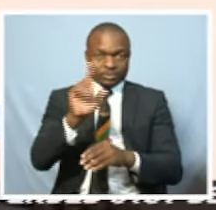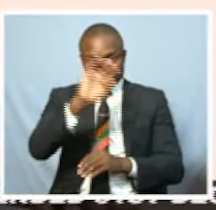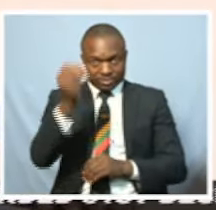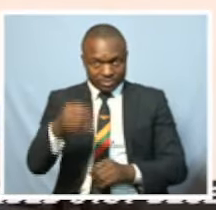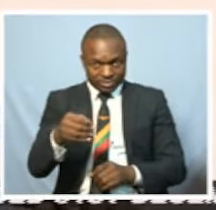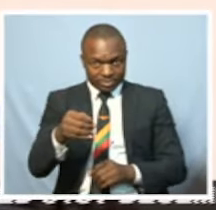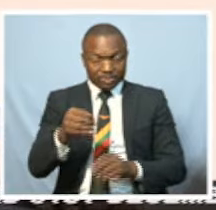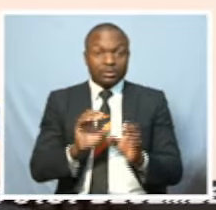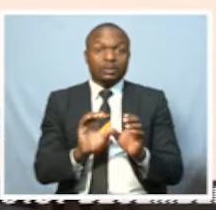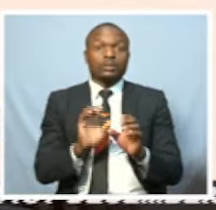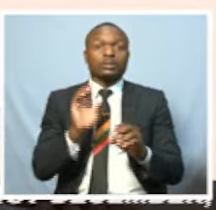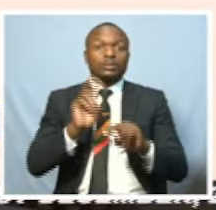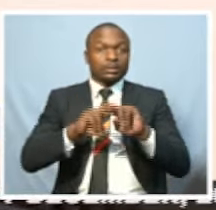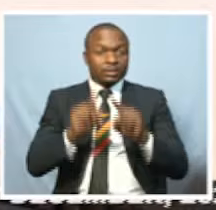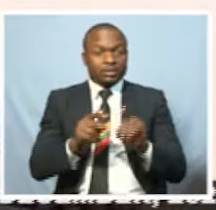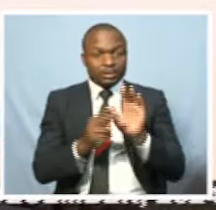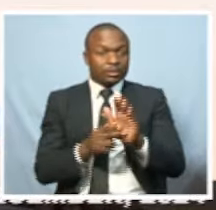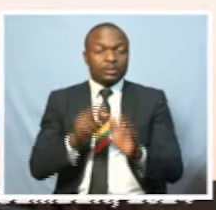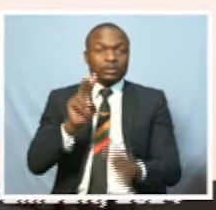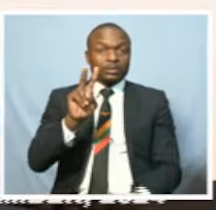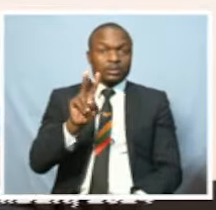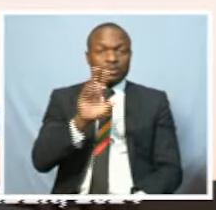1%, Chair, representing